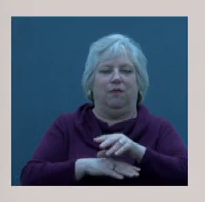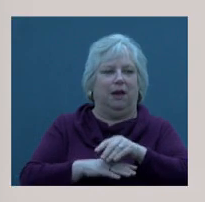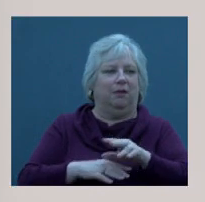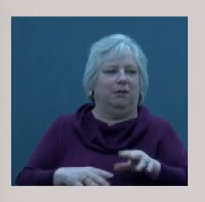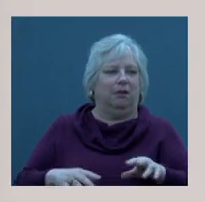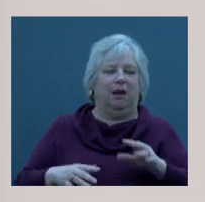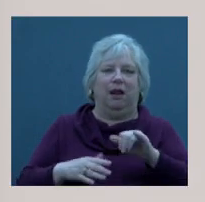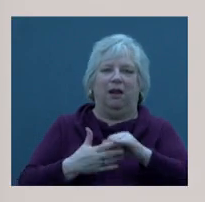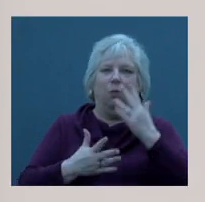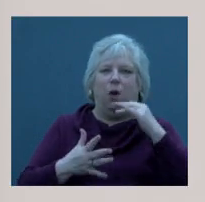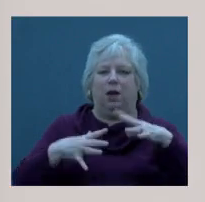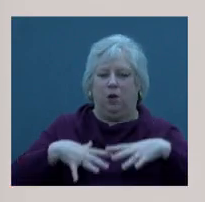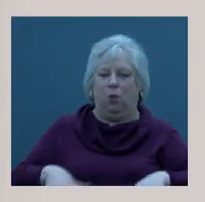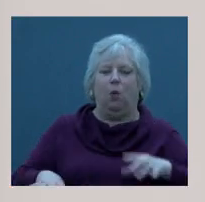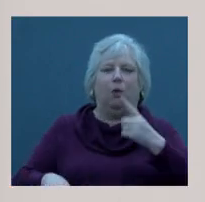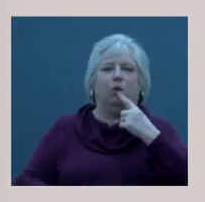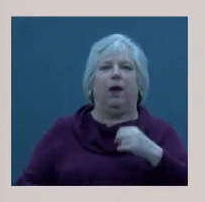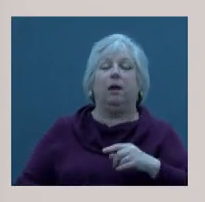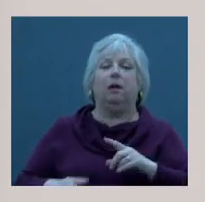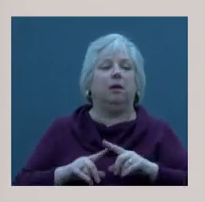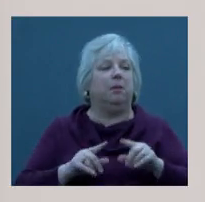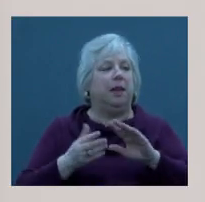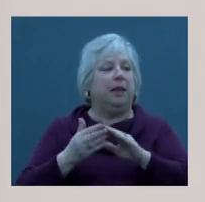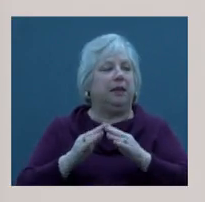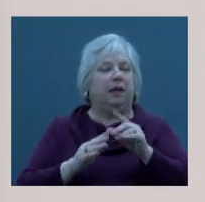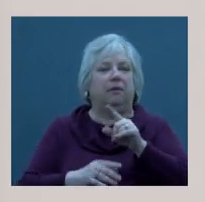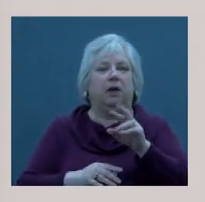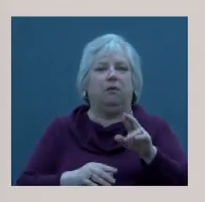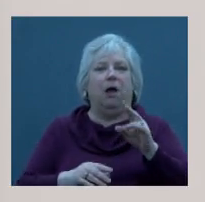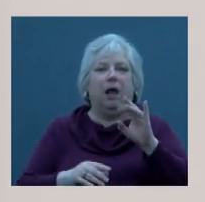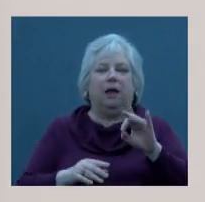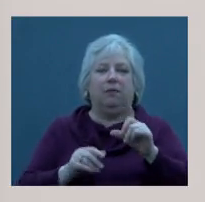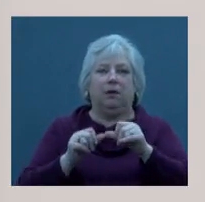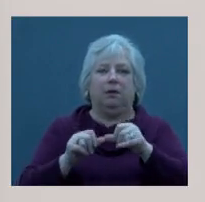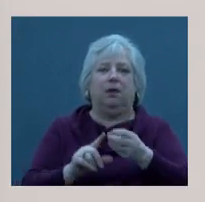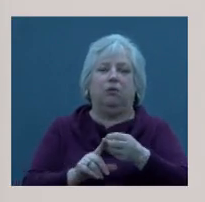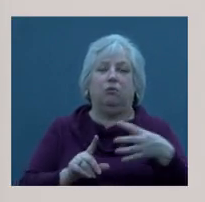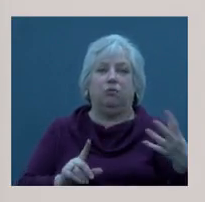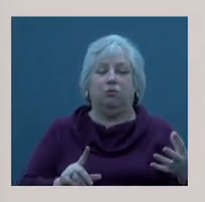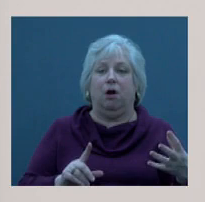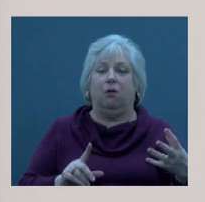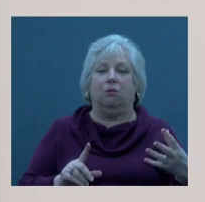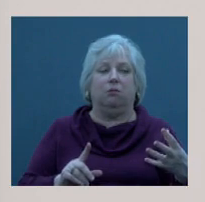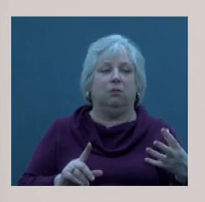red. But the city of Little Rock, if it's going to continue to grow,